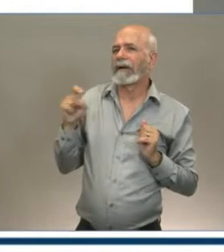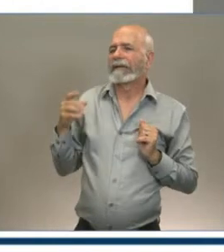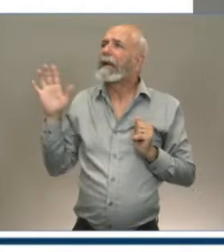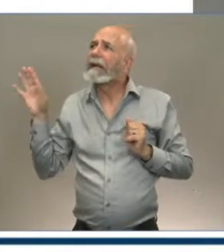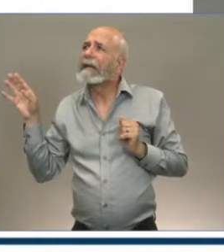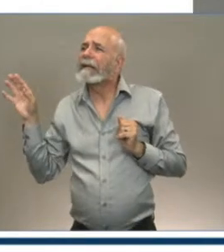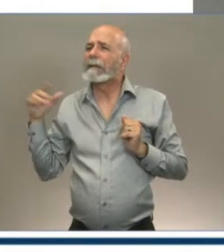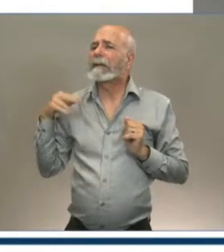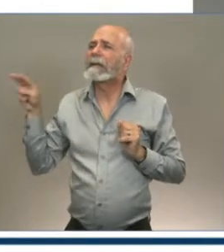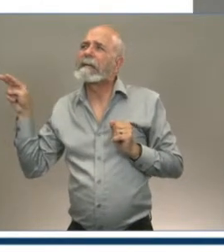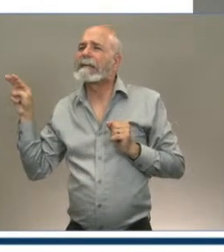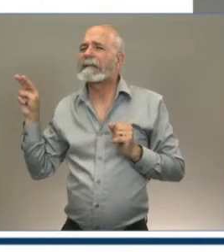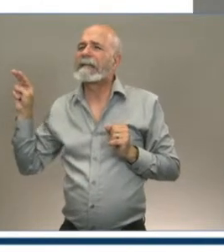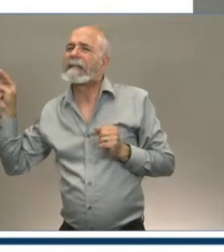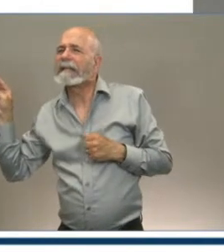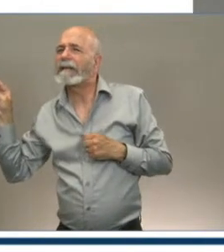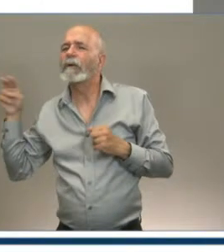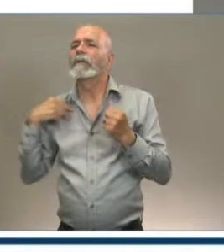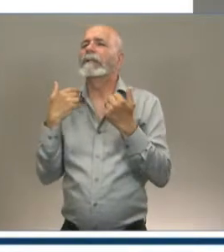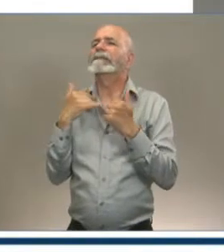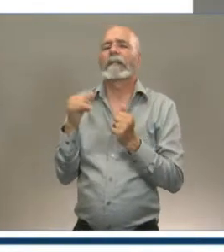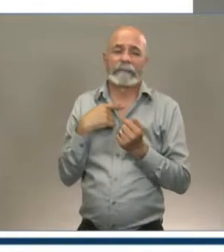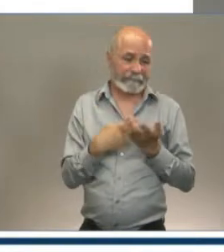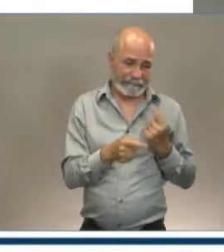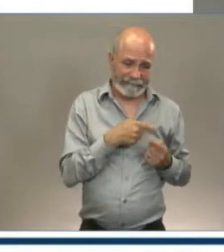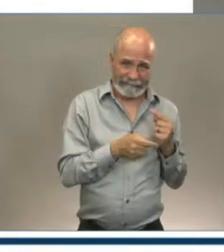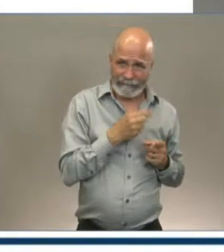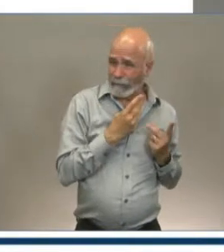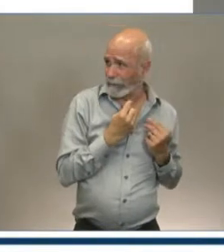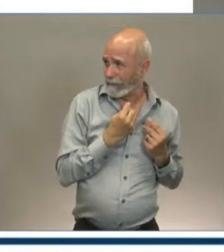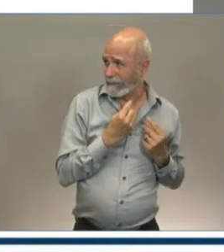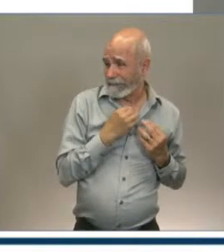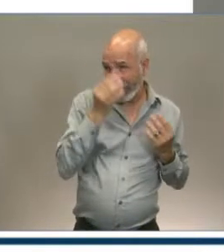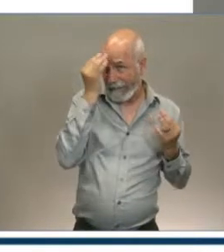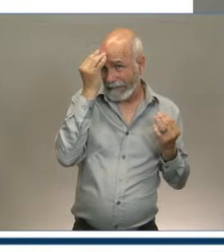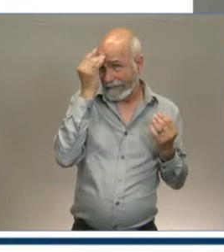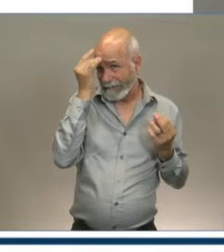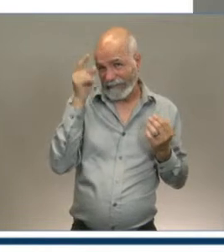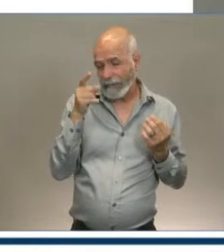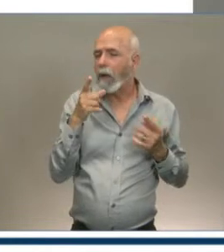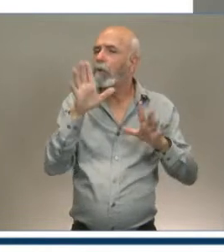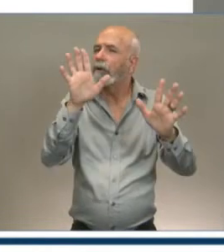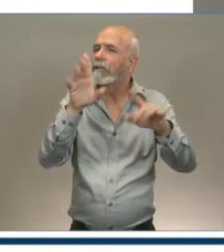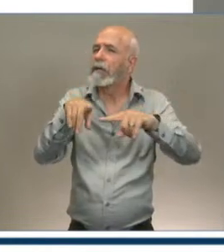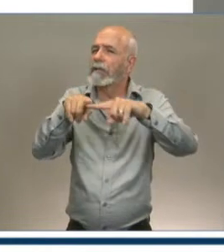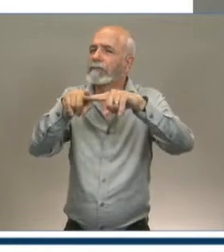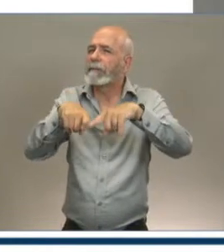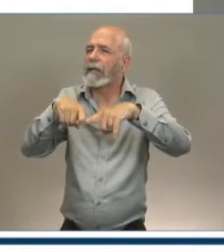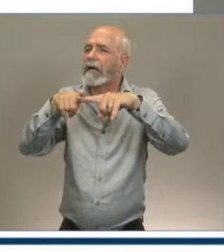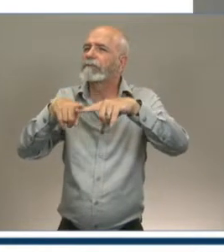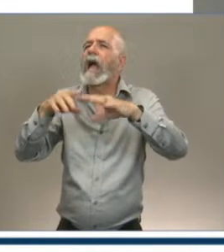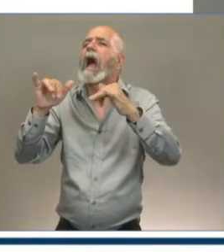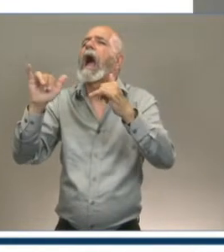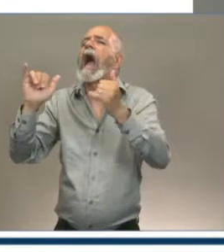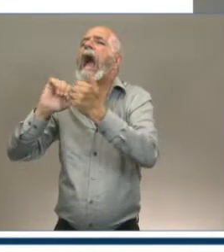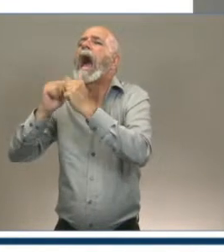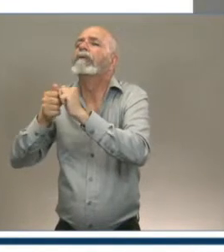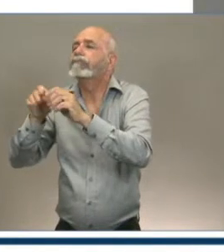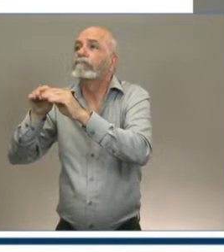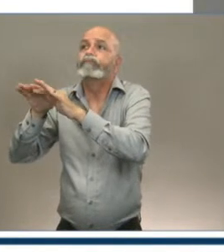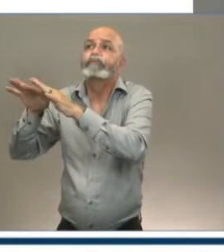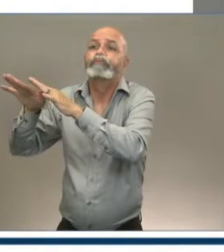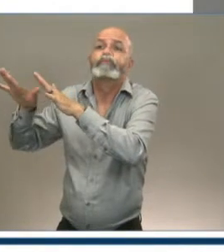take it off the table for sure. It's always something we're looking at based on is there a regional way